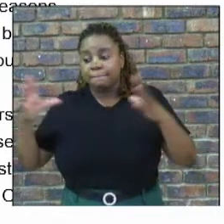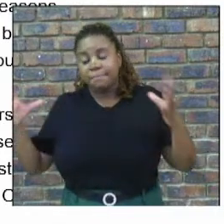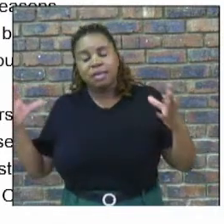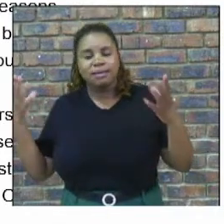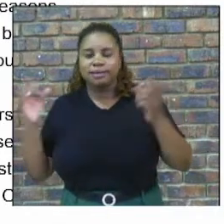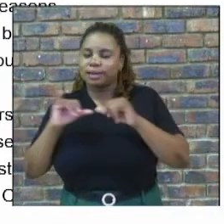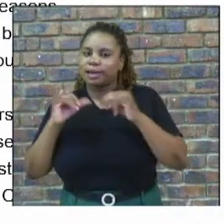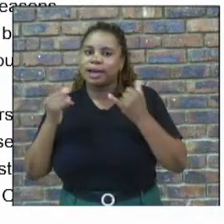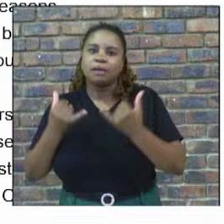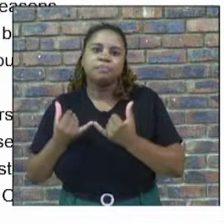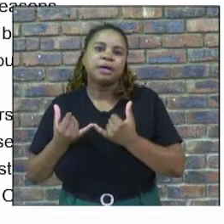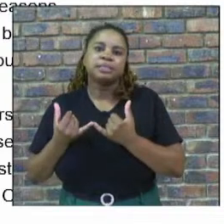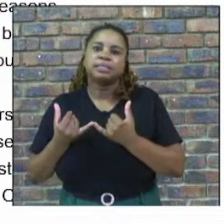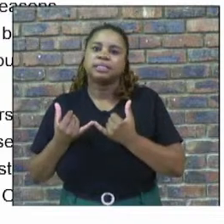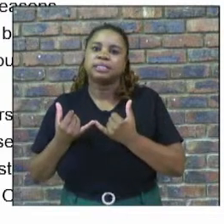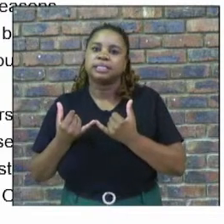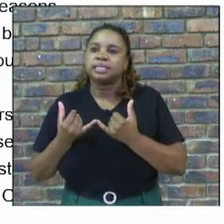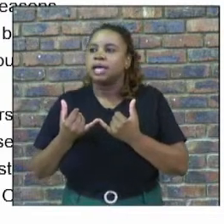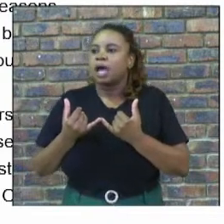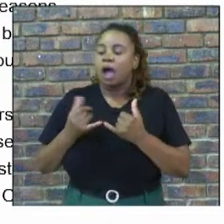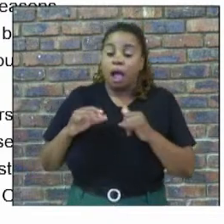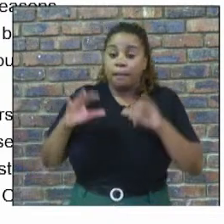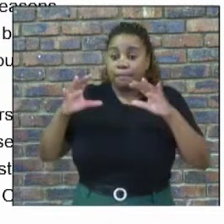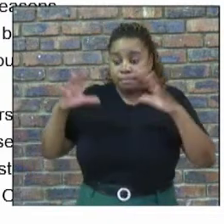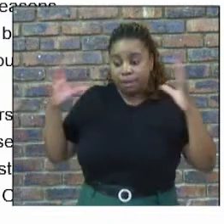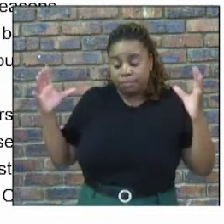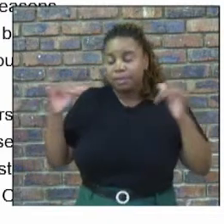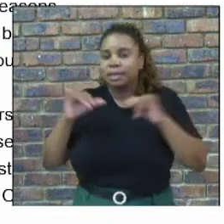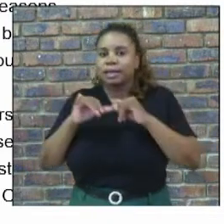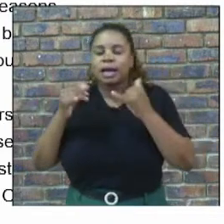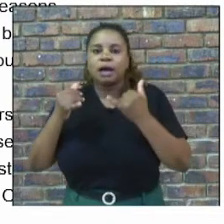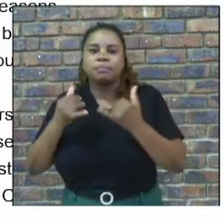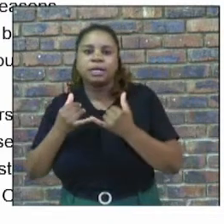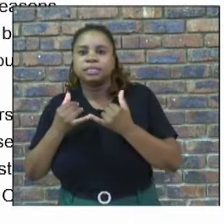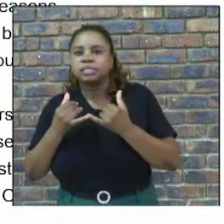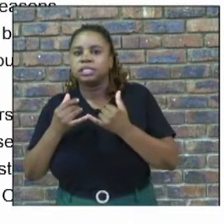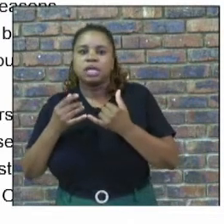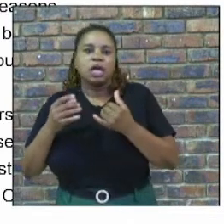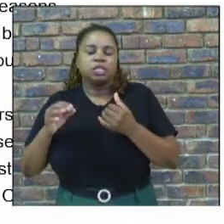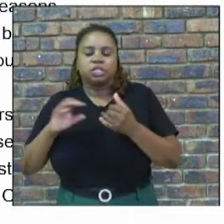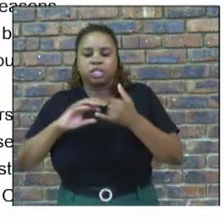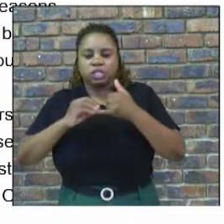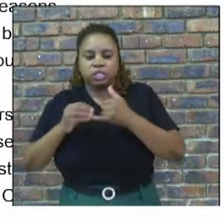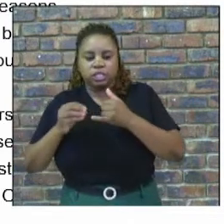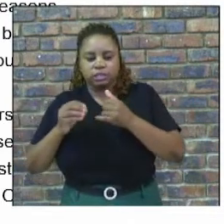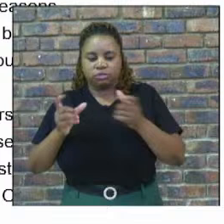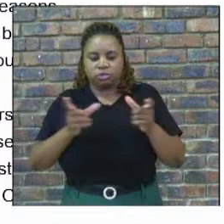take small businesses to court, which they cannot afford the litigation cost.